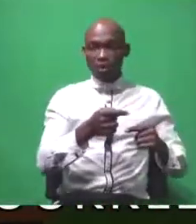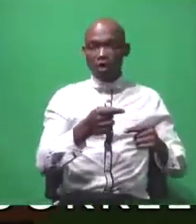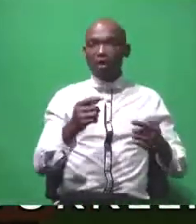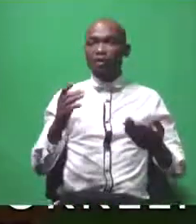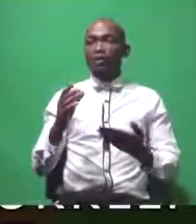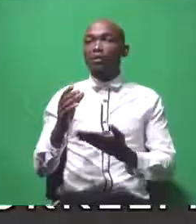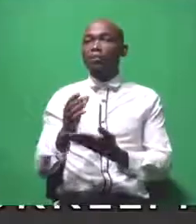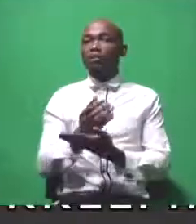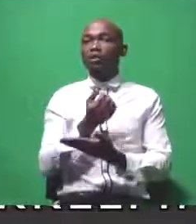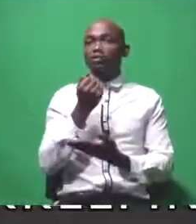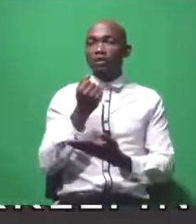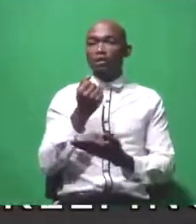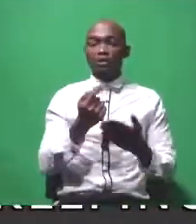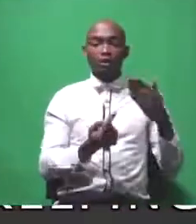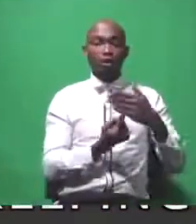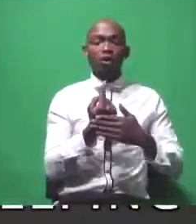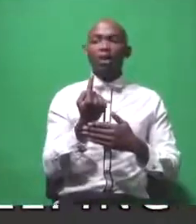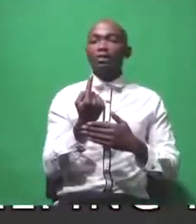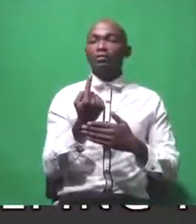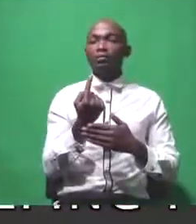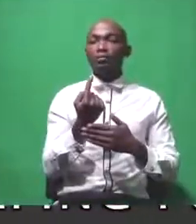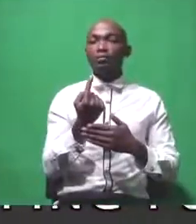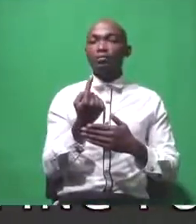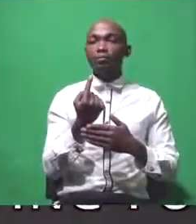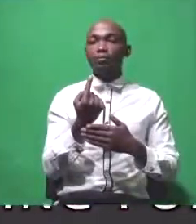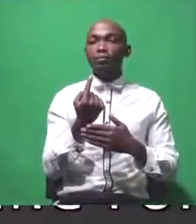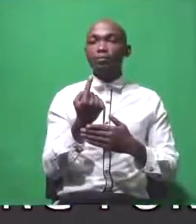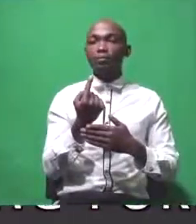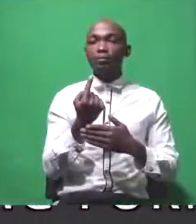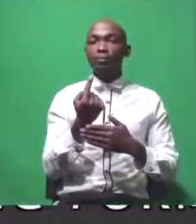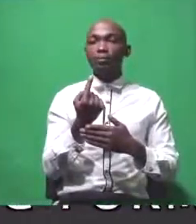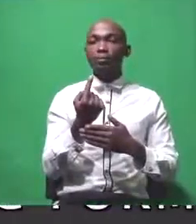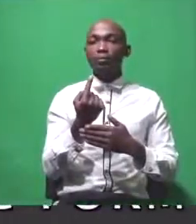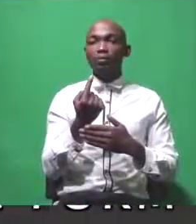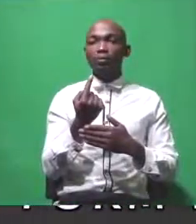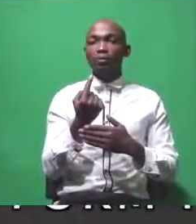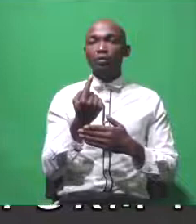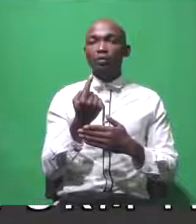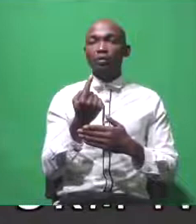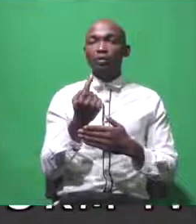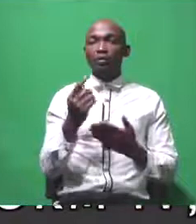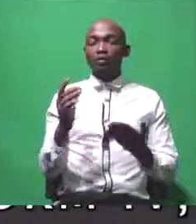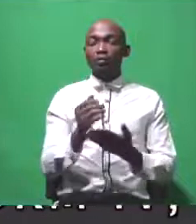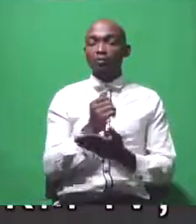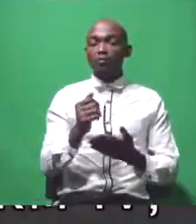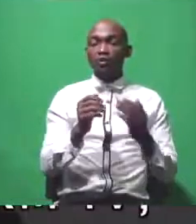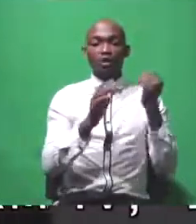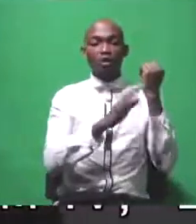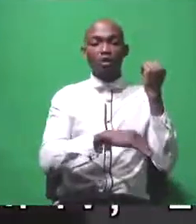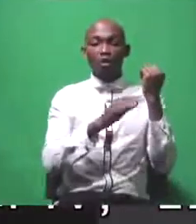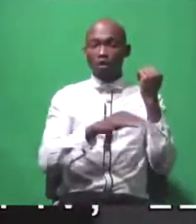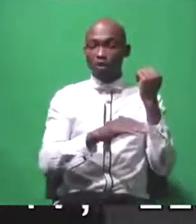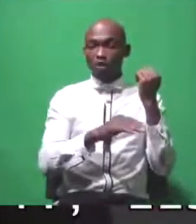loss be occurred. Within a venture, the profit or loss should be